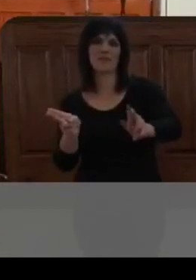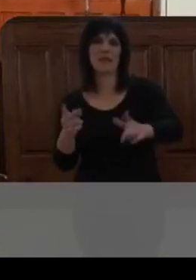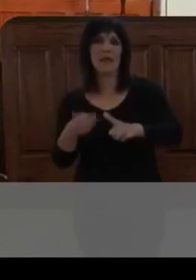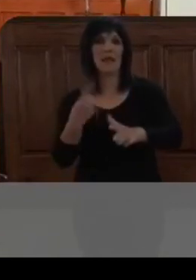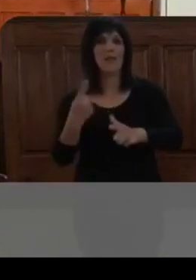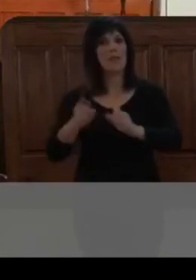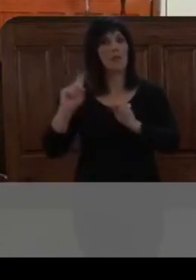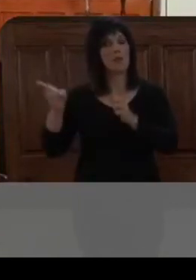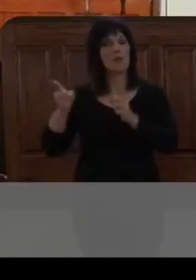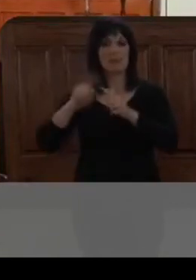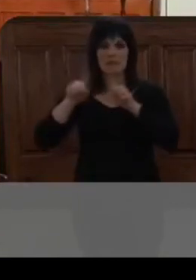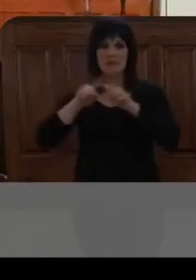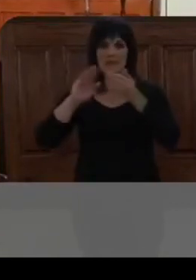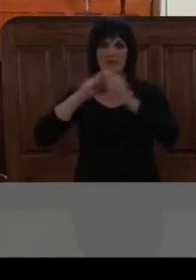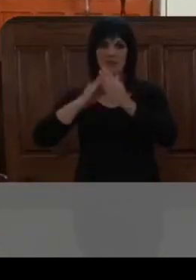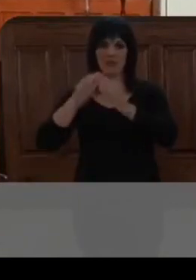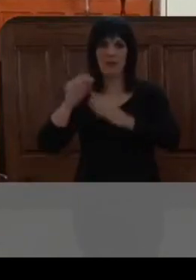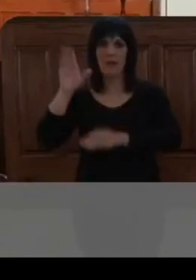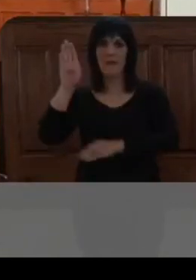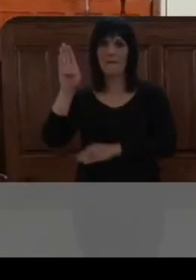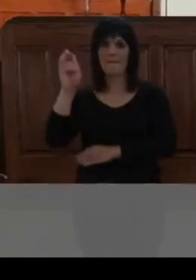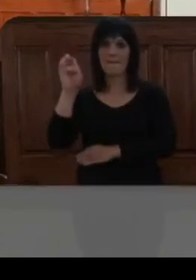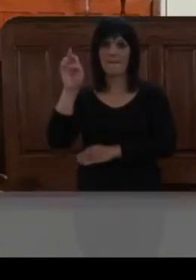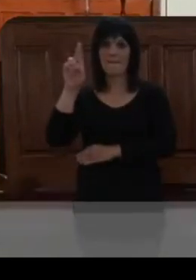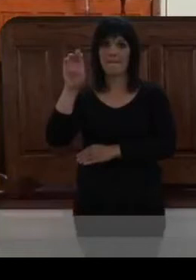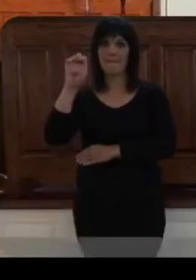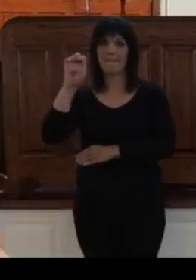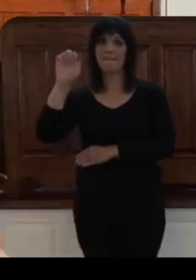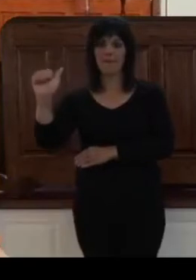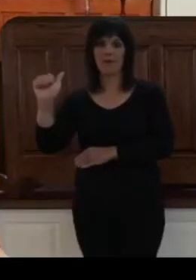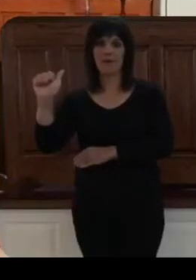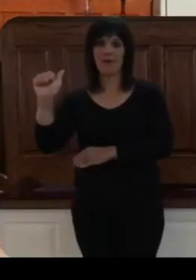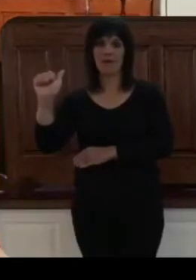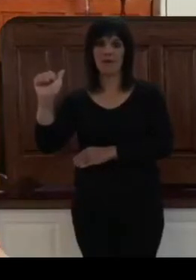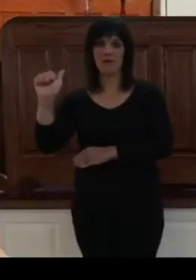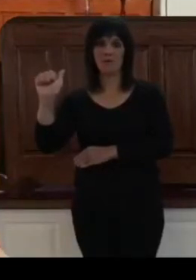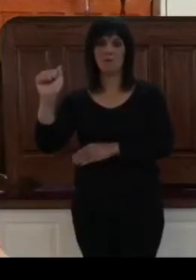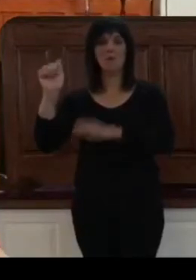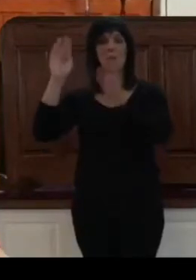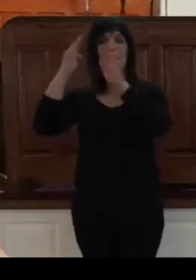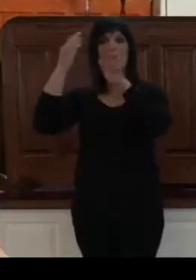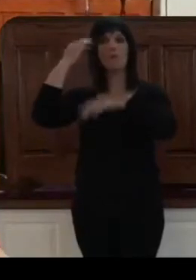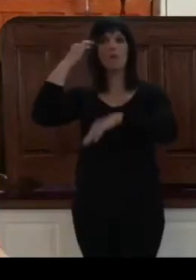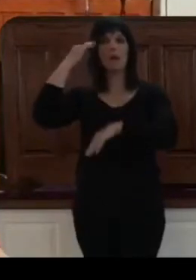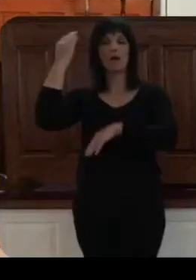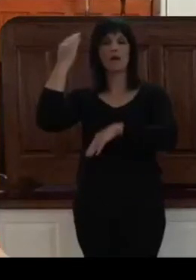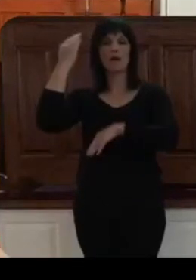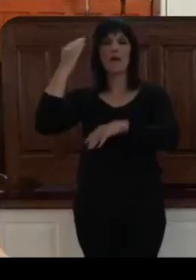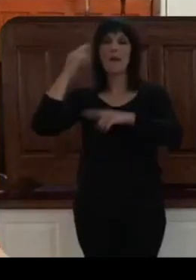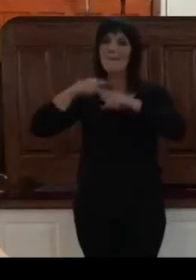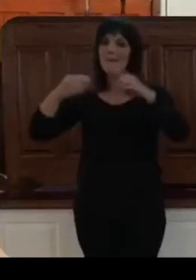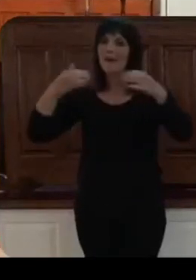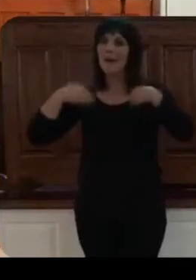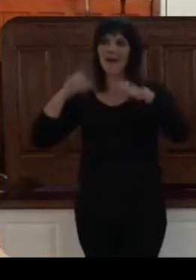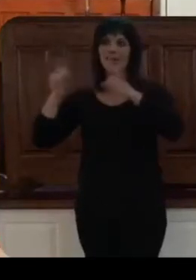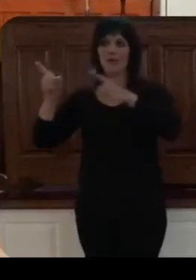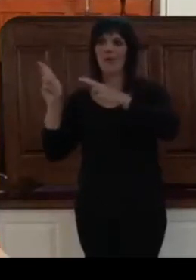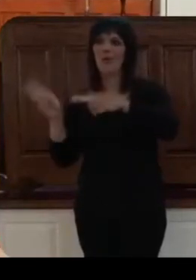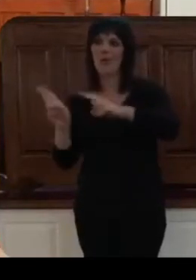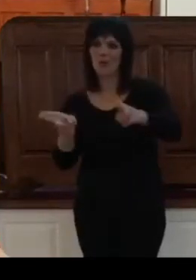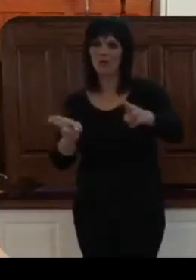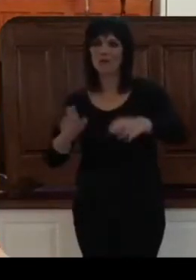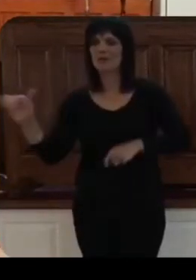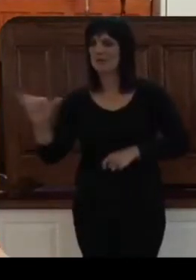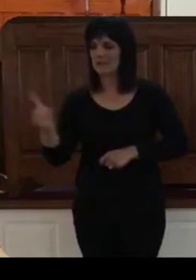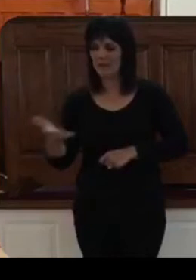to the next town of Berea. Most of us know about the Bereans. They were open-minded people, but he had to leave there in a hurry too. The same thing